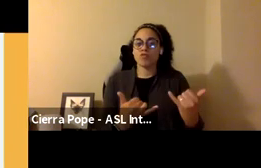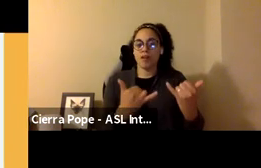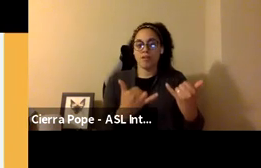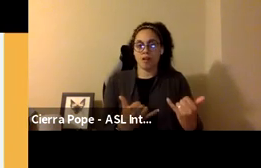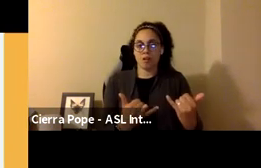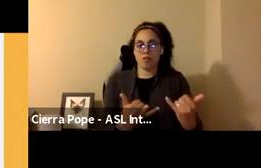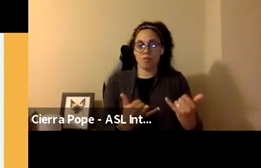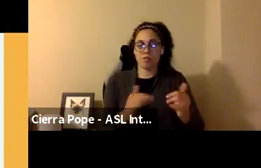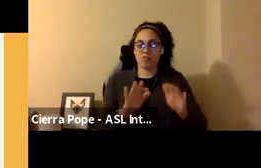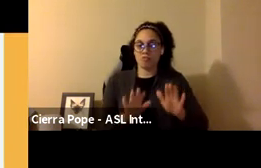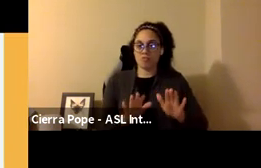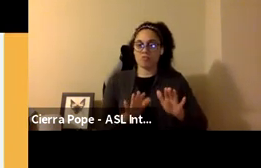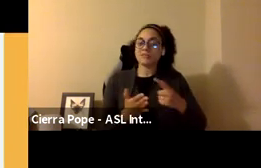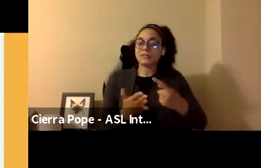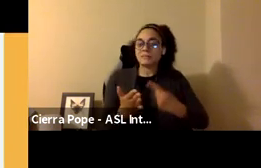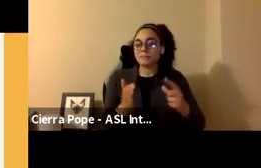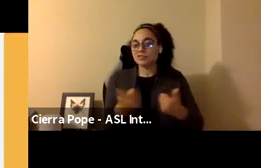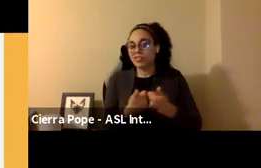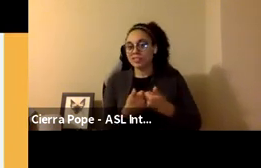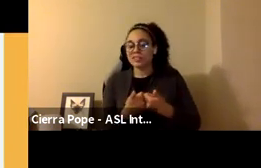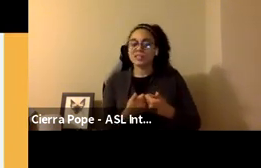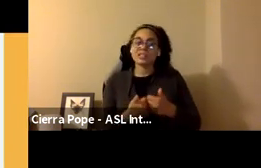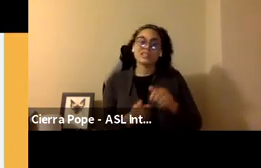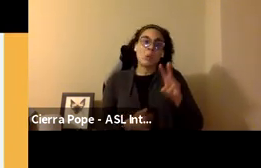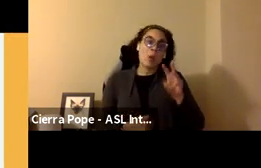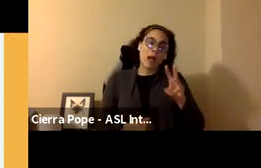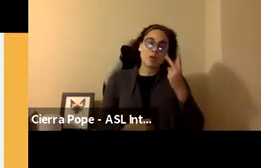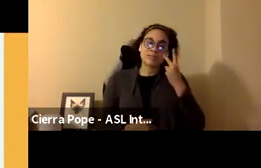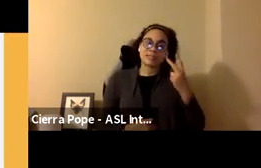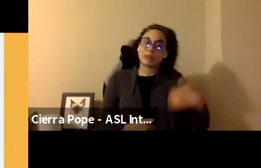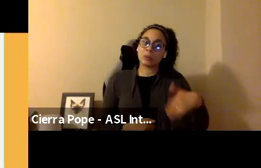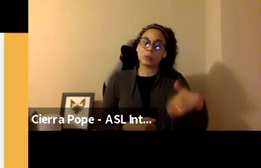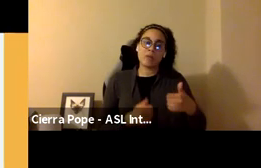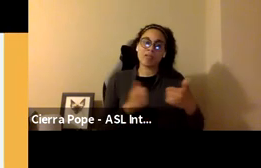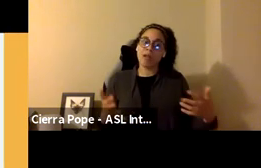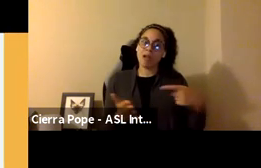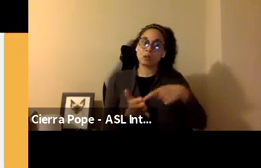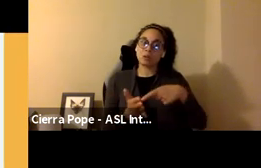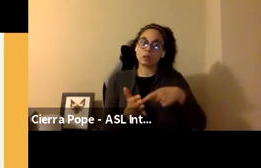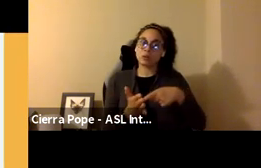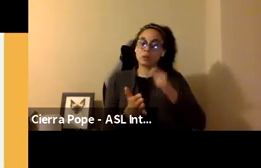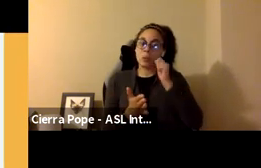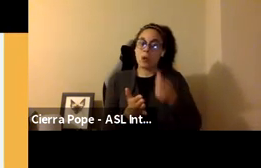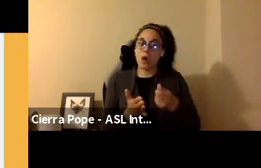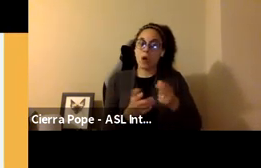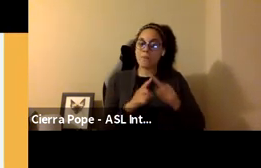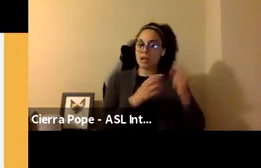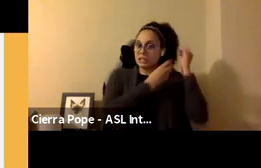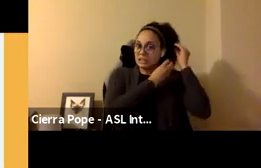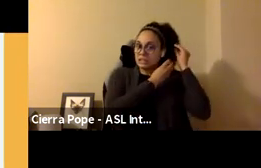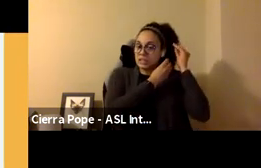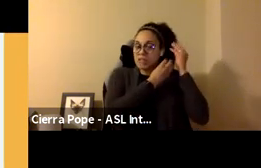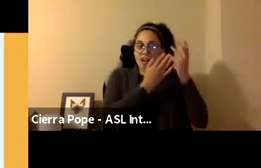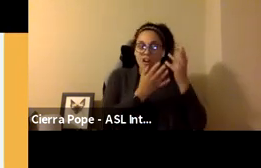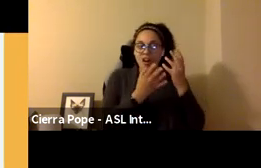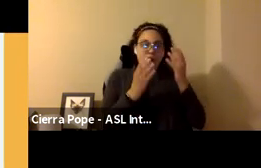hard to do, you know, just like, wow, I see you've got a lot due tomorrow. And on the inside of your head, you might be like, oh my gosh, how'd you let it get this